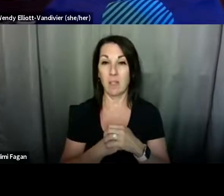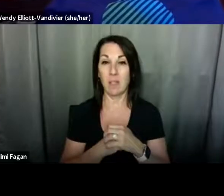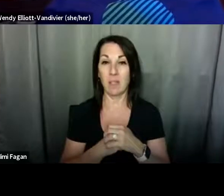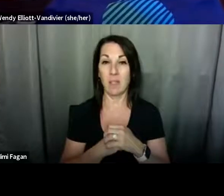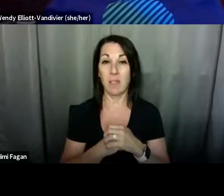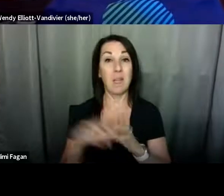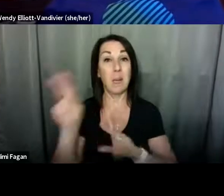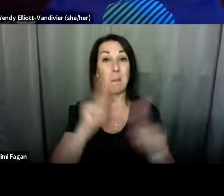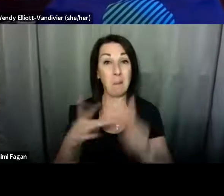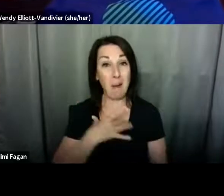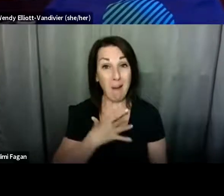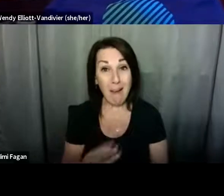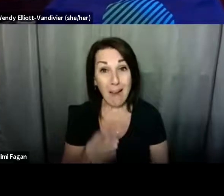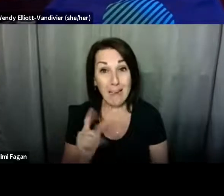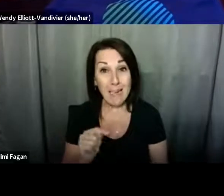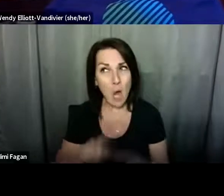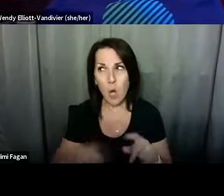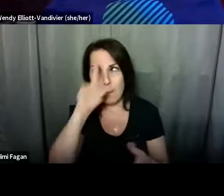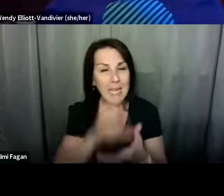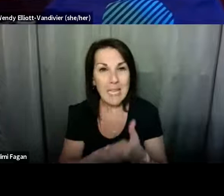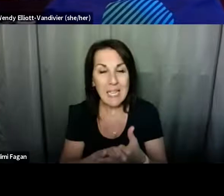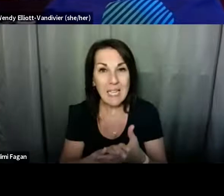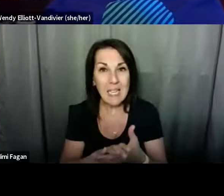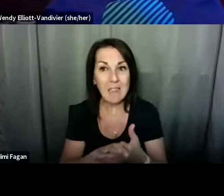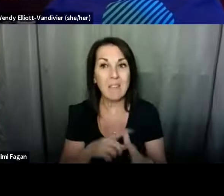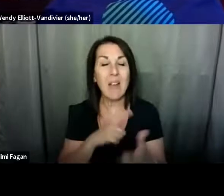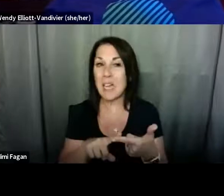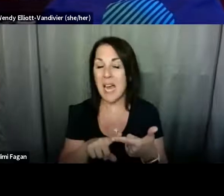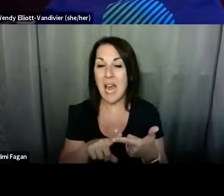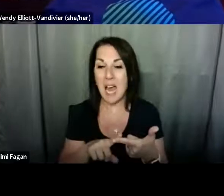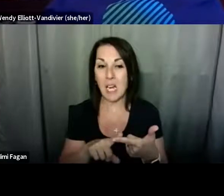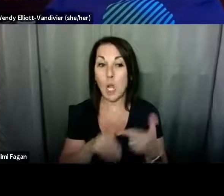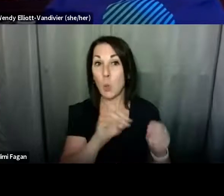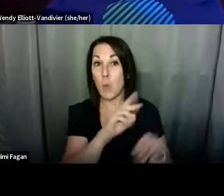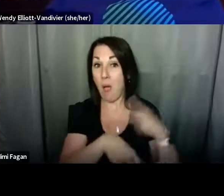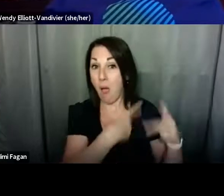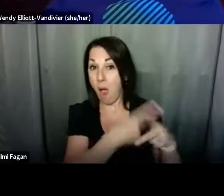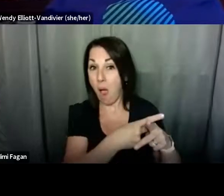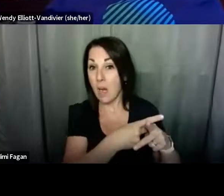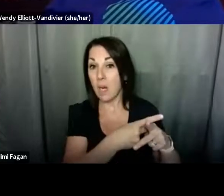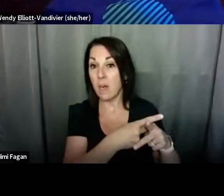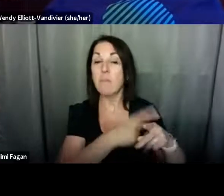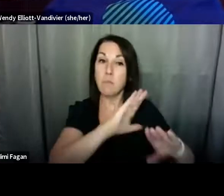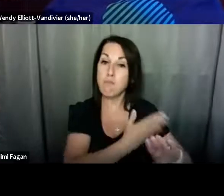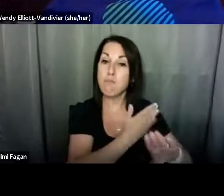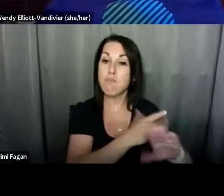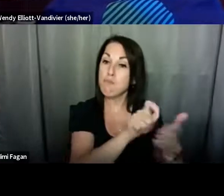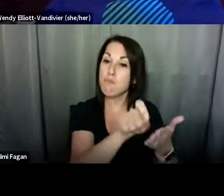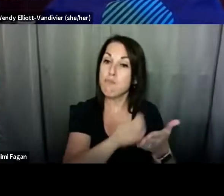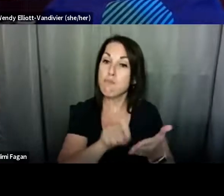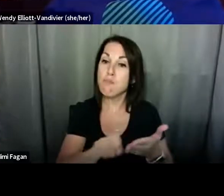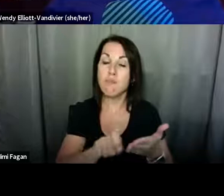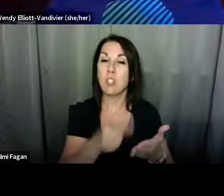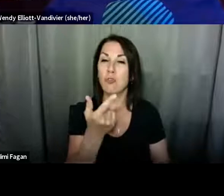know, people liked it. They couldn't believe it. Yeah, then they started booking me for doing that kind of genre, if you know what I'm saying. So,